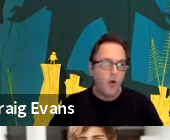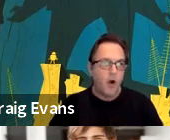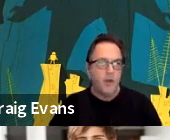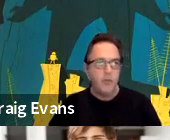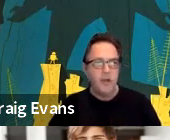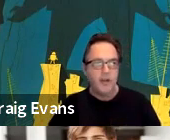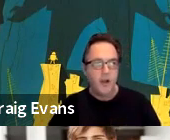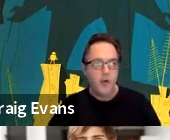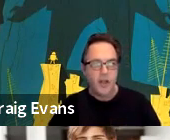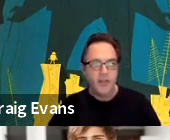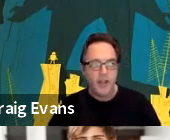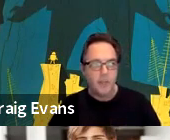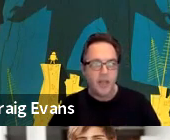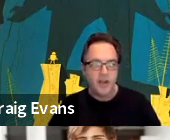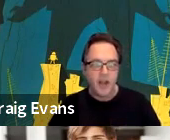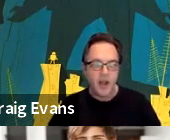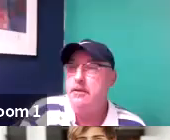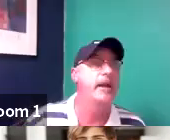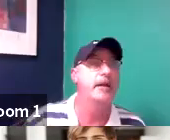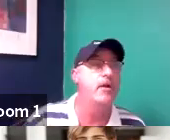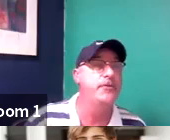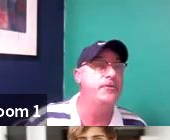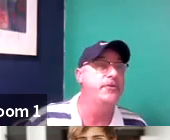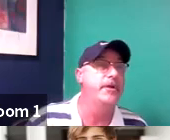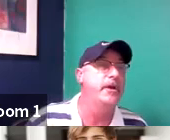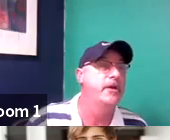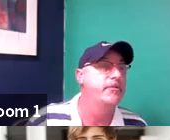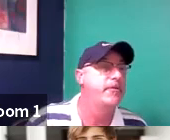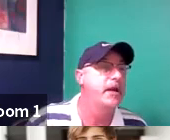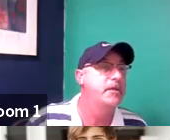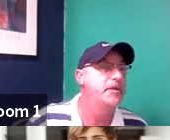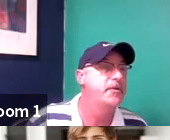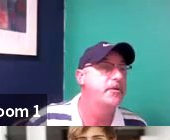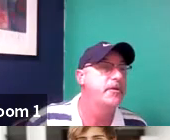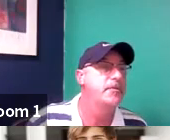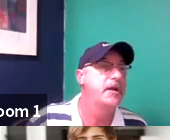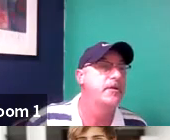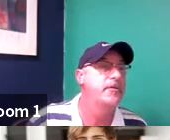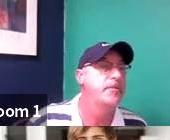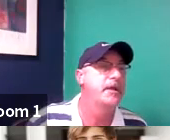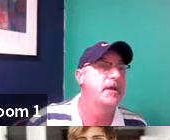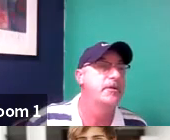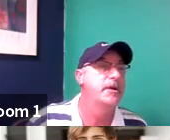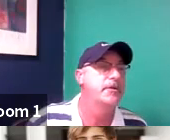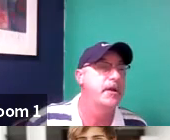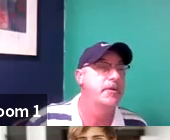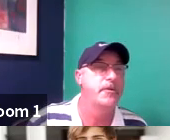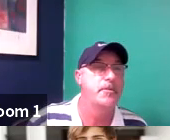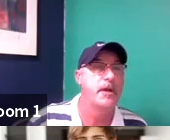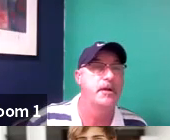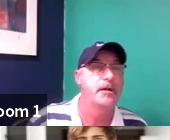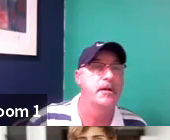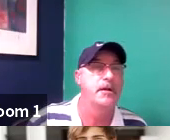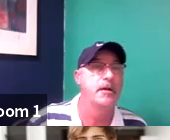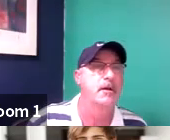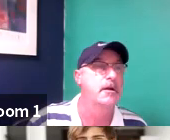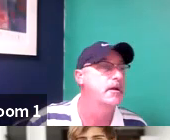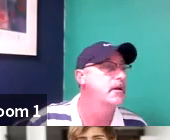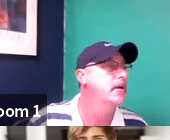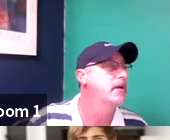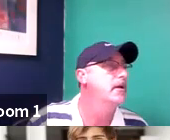to 1, depending on how quickly they get me in and out. Yeah, and as long as you just get in on the front end, let me see what time that is. I've got my calendar here. Stand by.